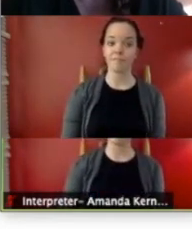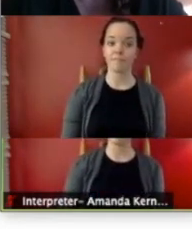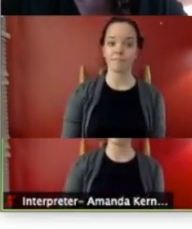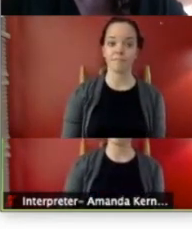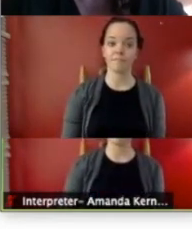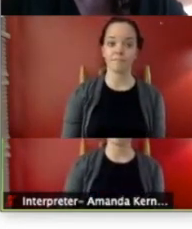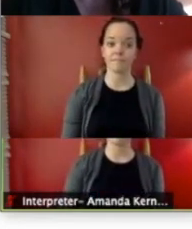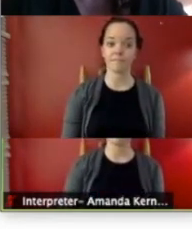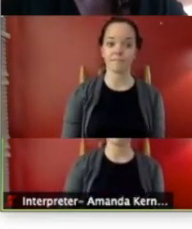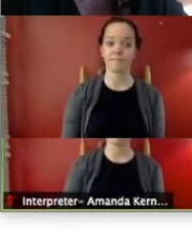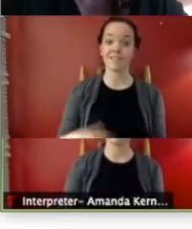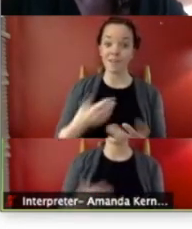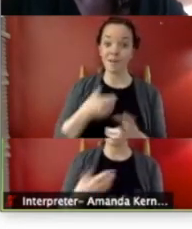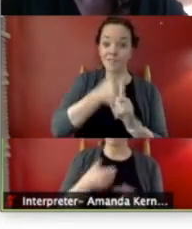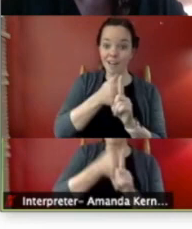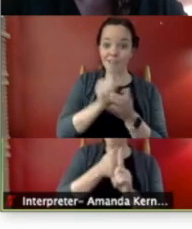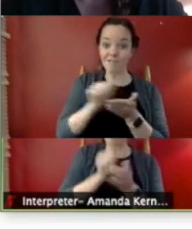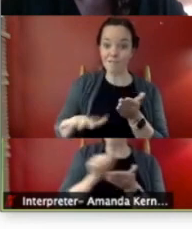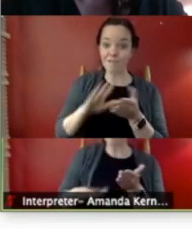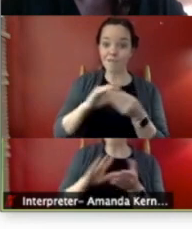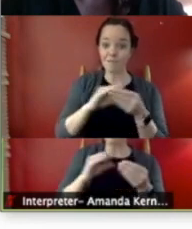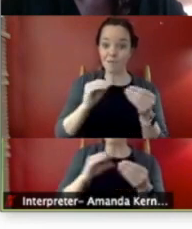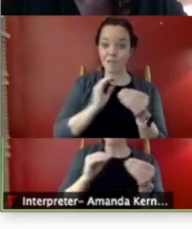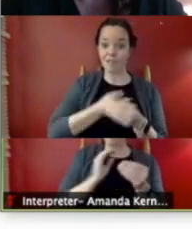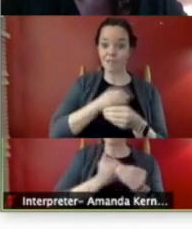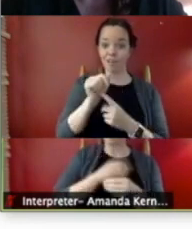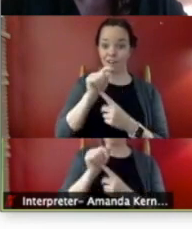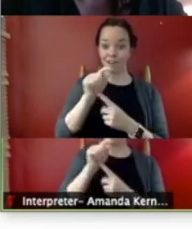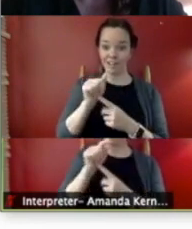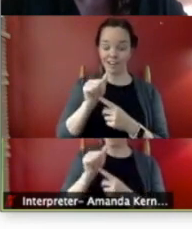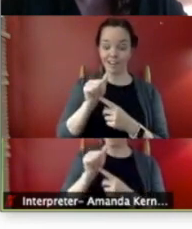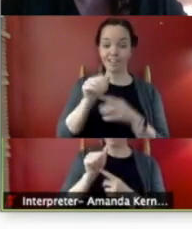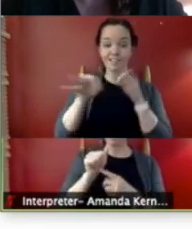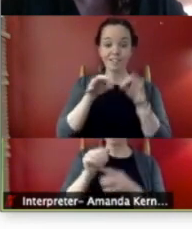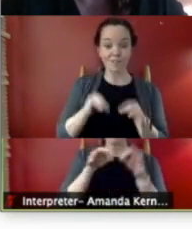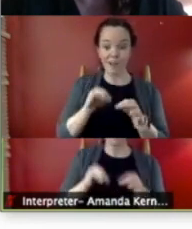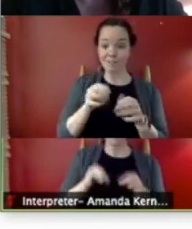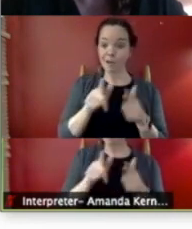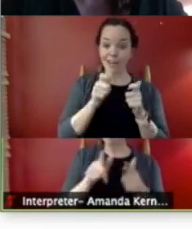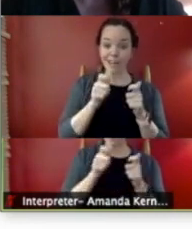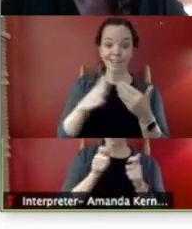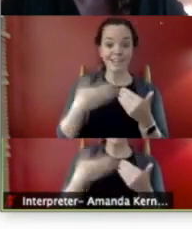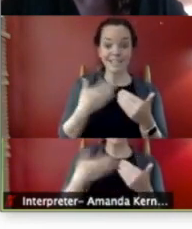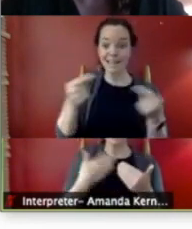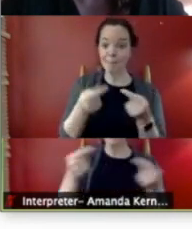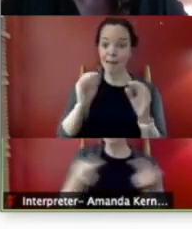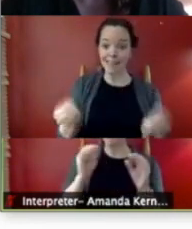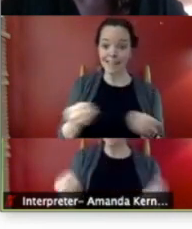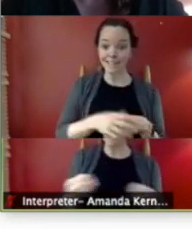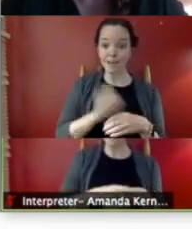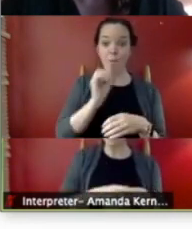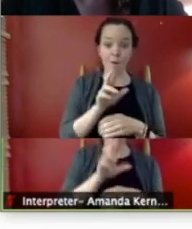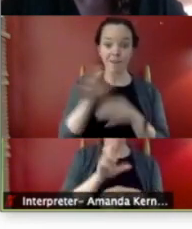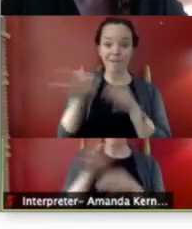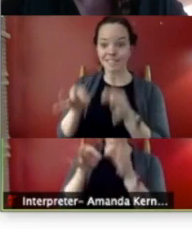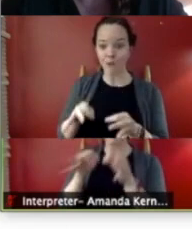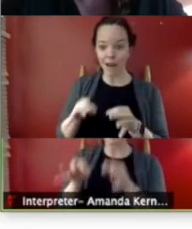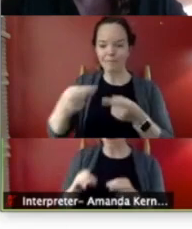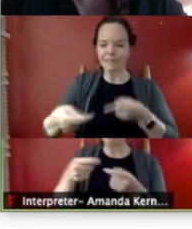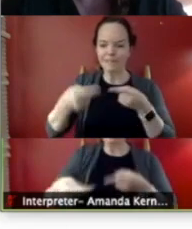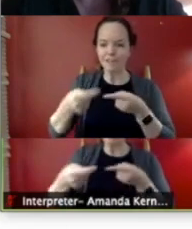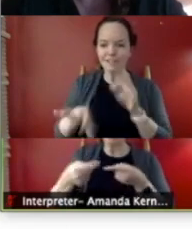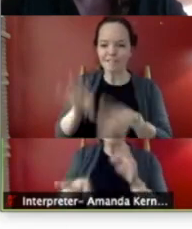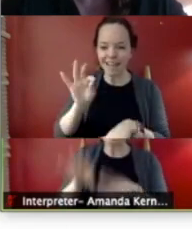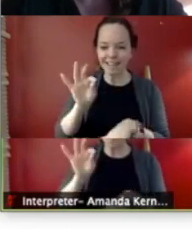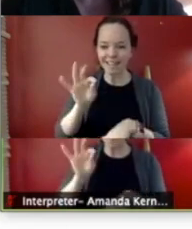So self-removal stories in our data set either describe self-removal as quick, easy, and painless, or they describe difficulty finding or grasping